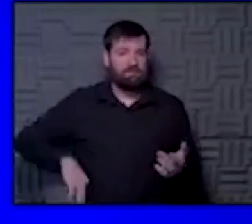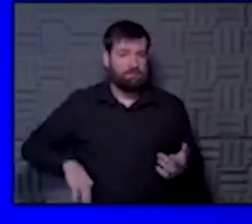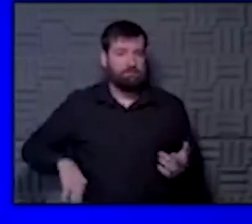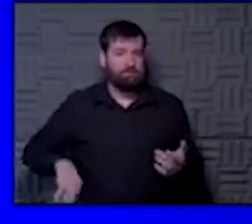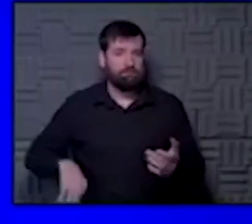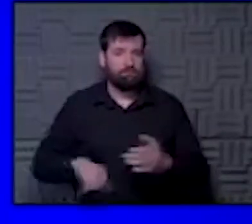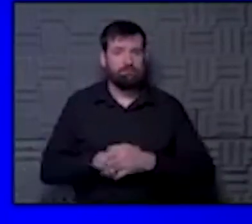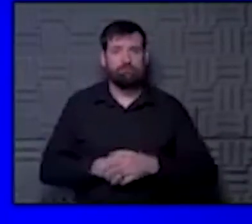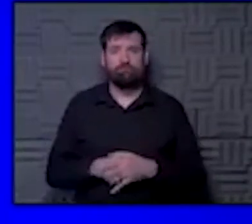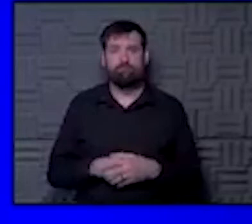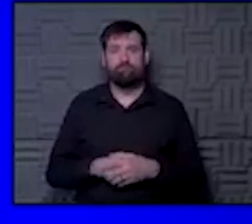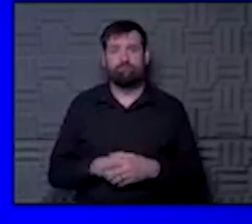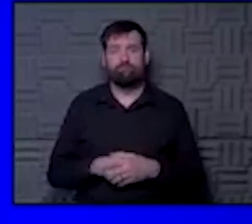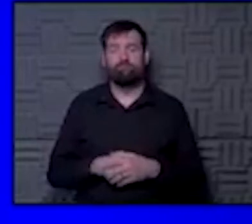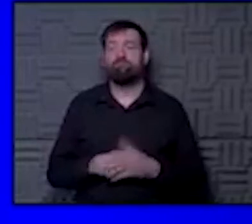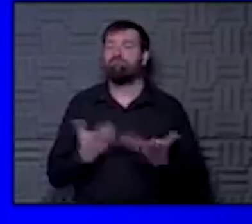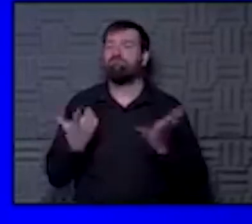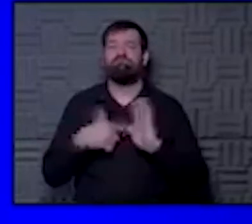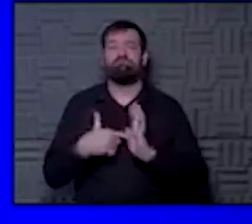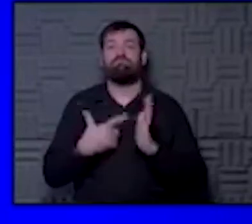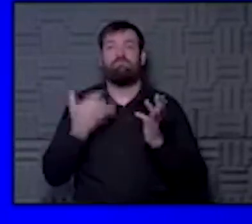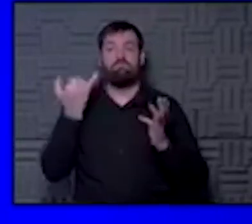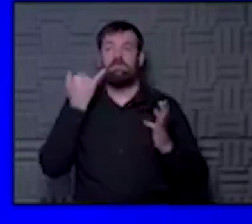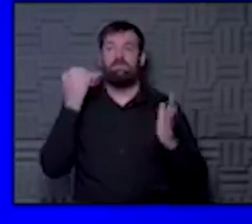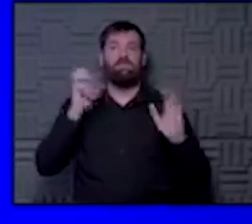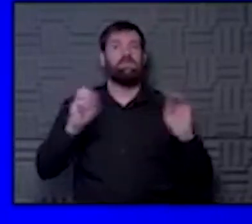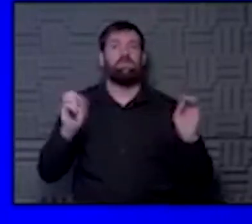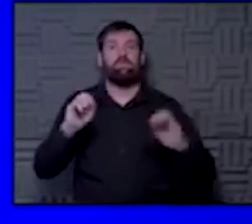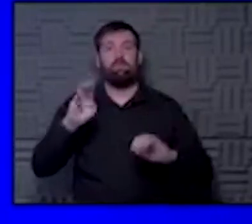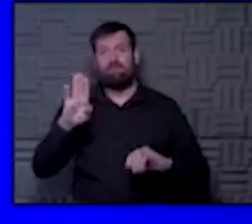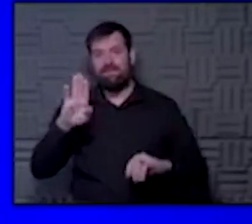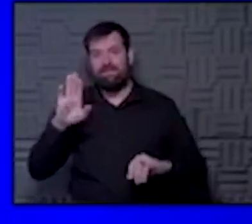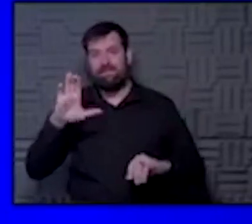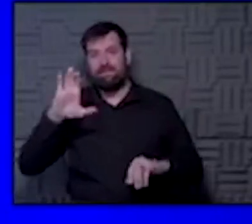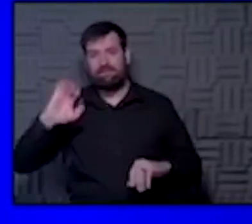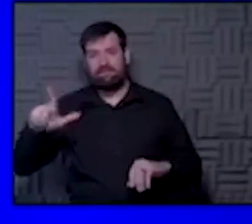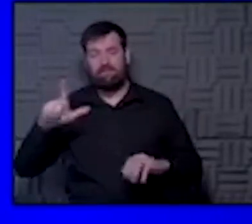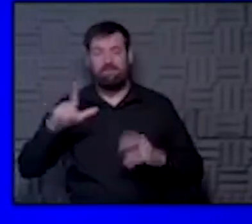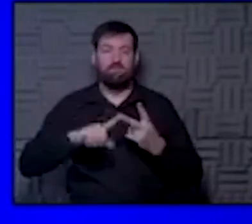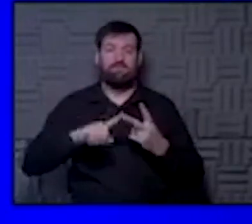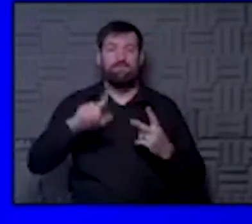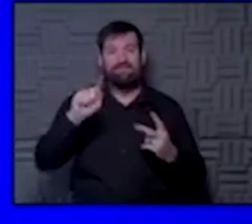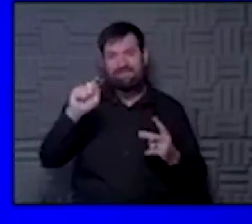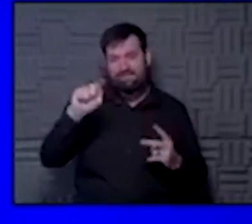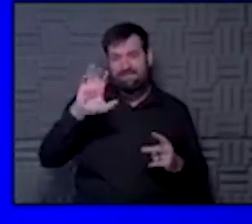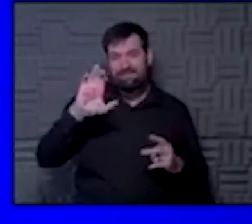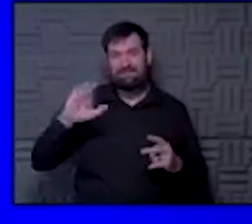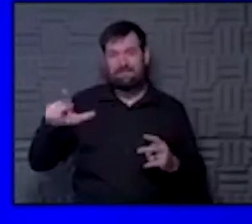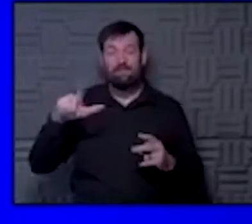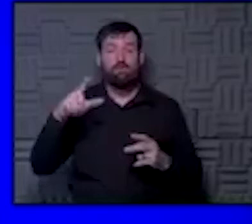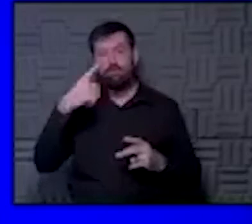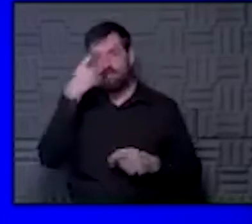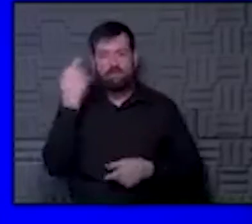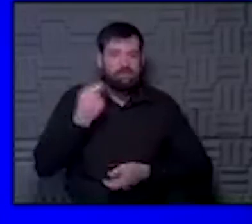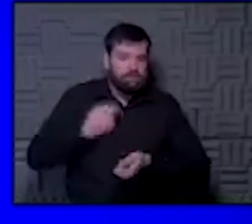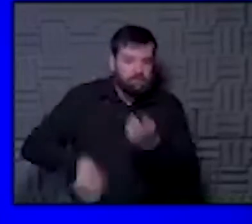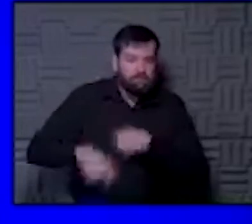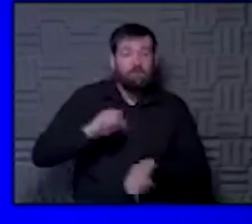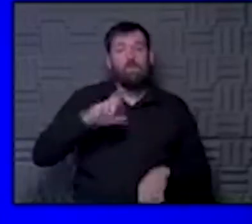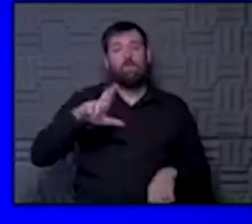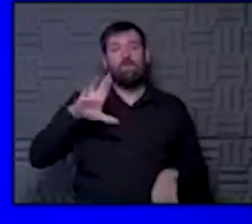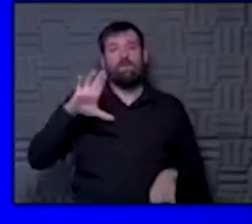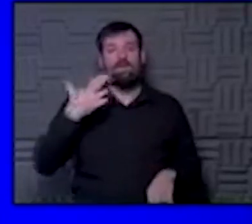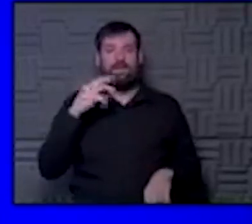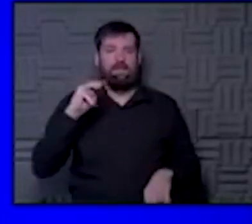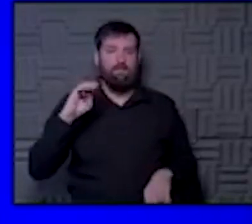from this drug. Say if you don't have a B cell or T cell immunity because you had a recent transplant or you're on chemotherapy. Now, we don't